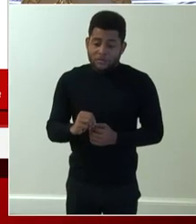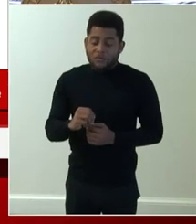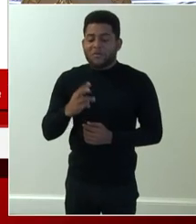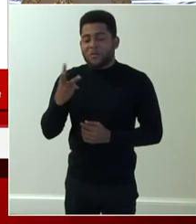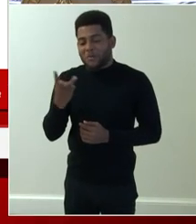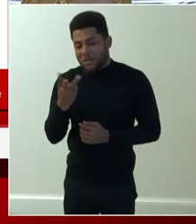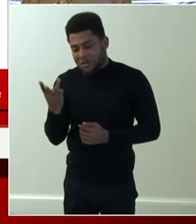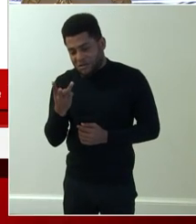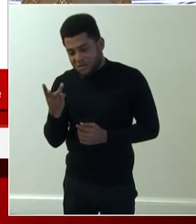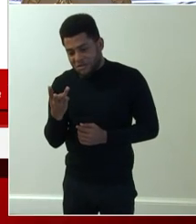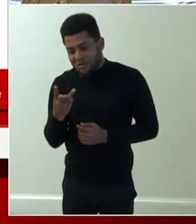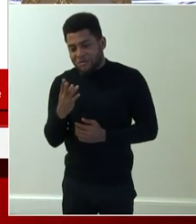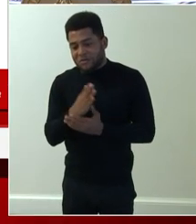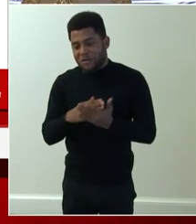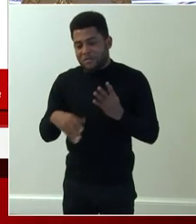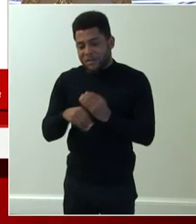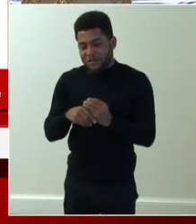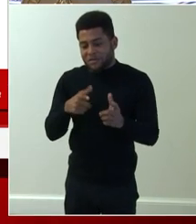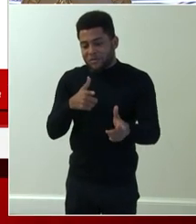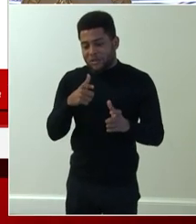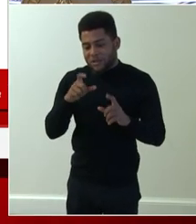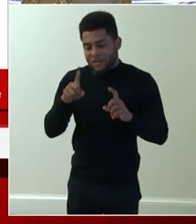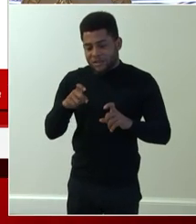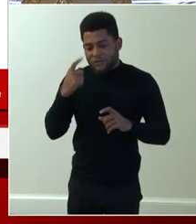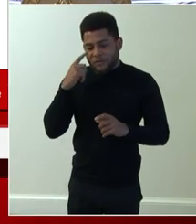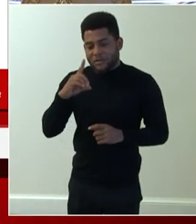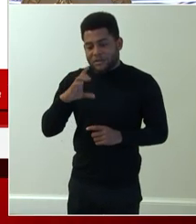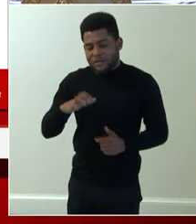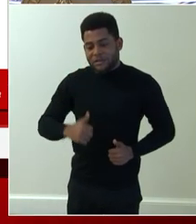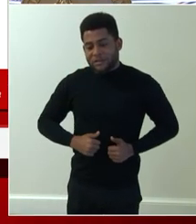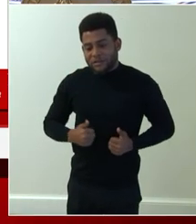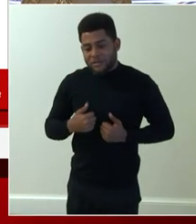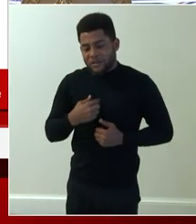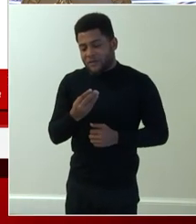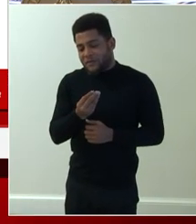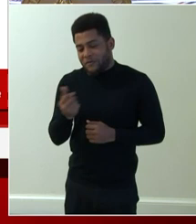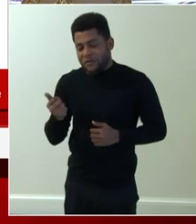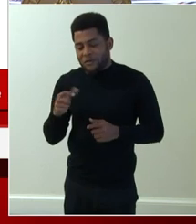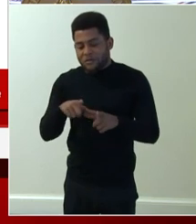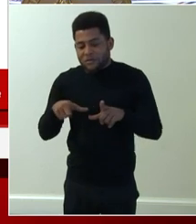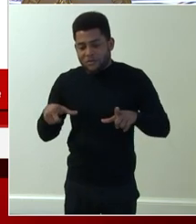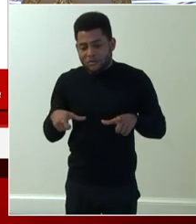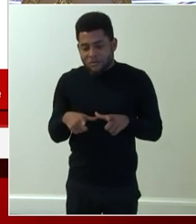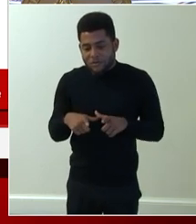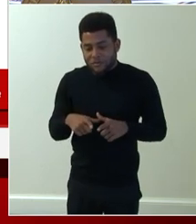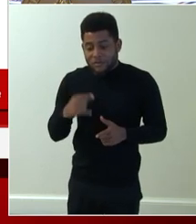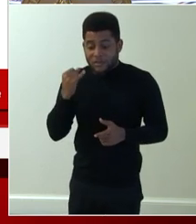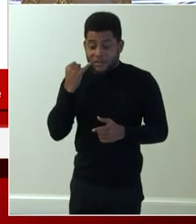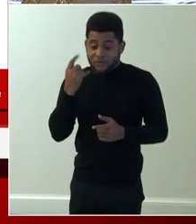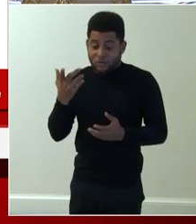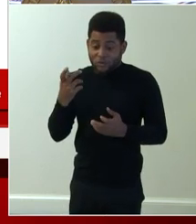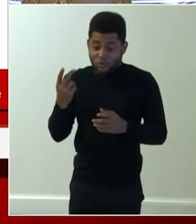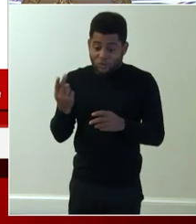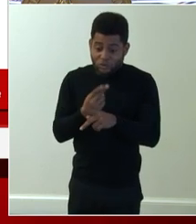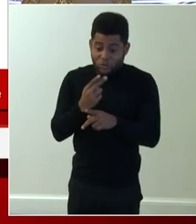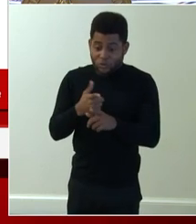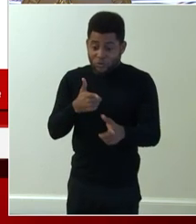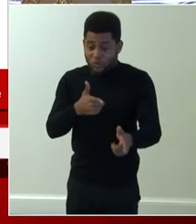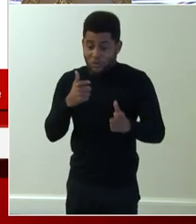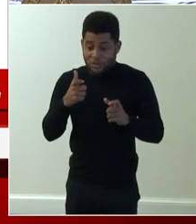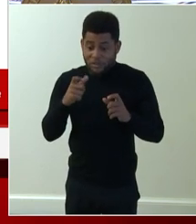some additional rapid tests for DC residents at several locations. If you're using a rapid test,